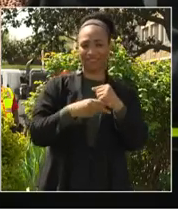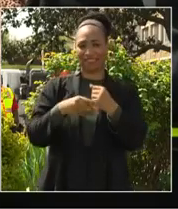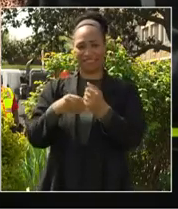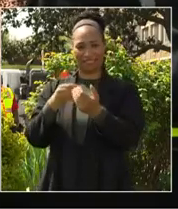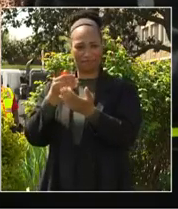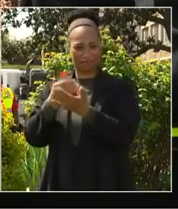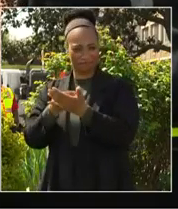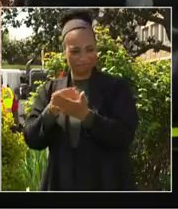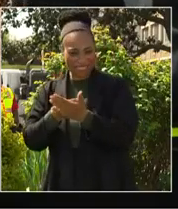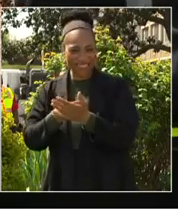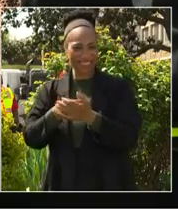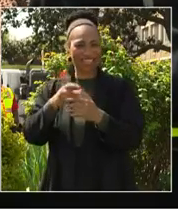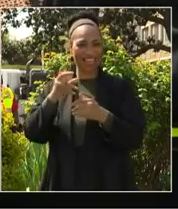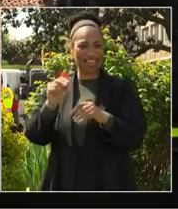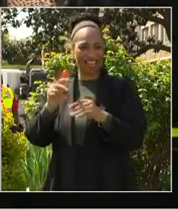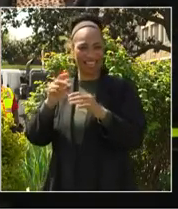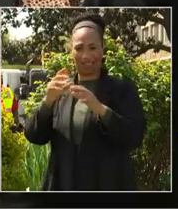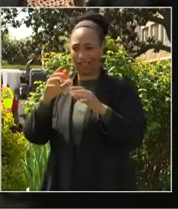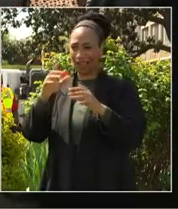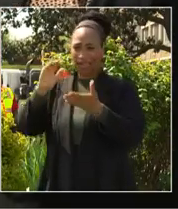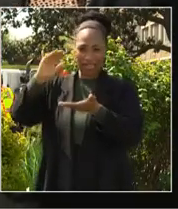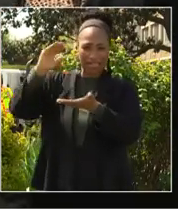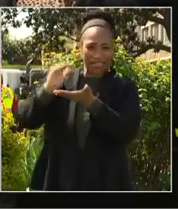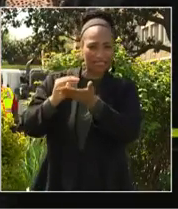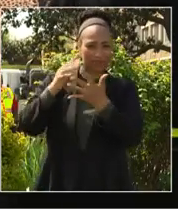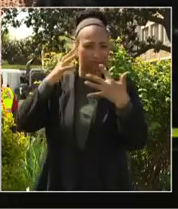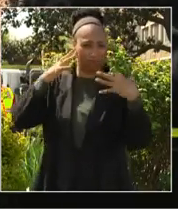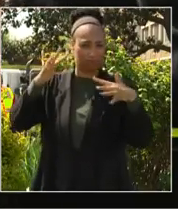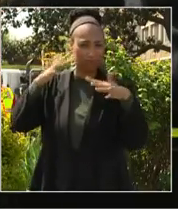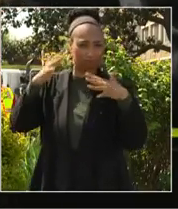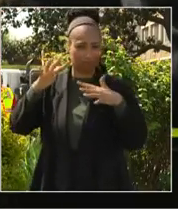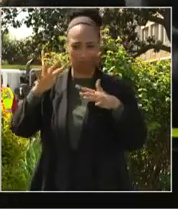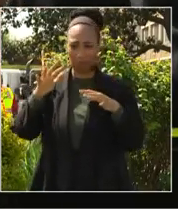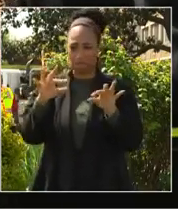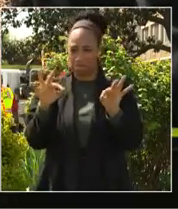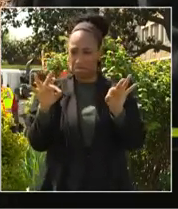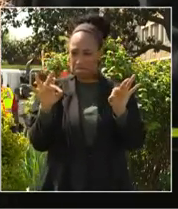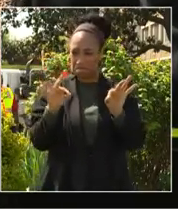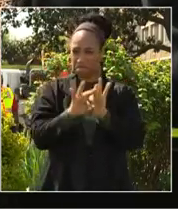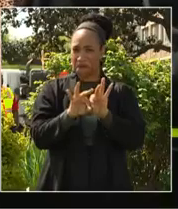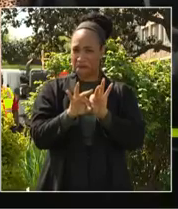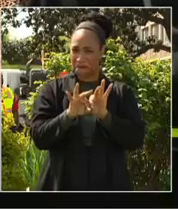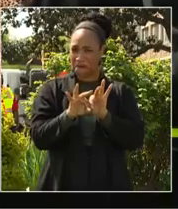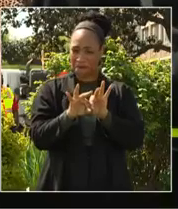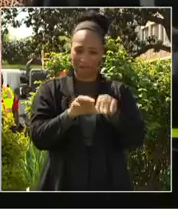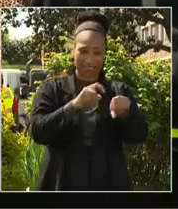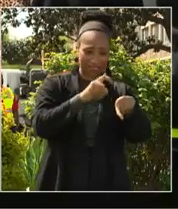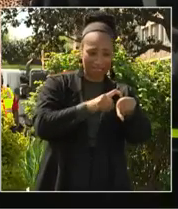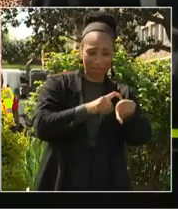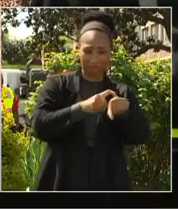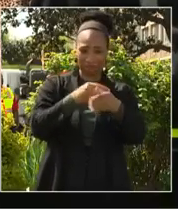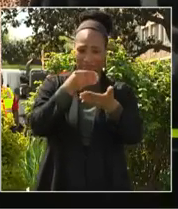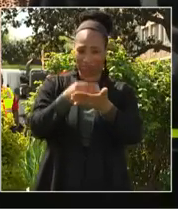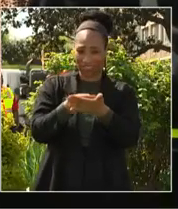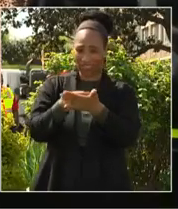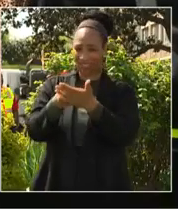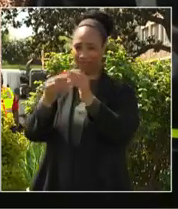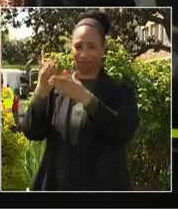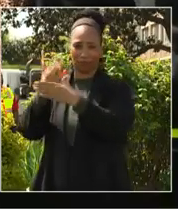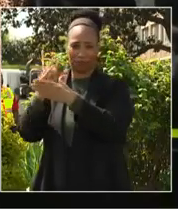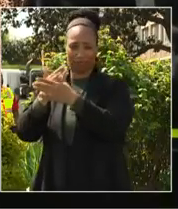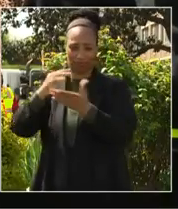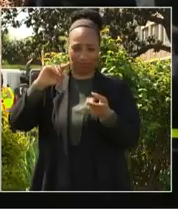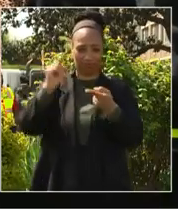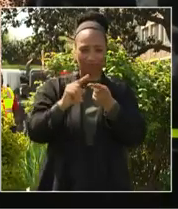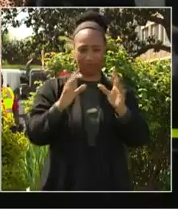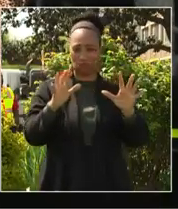And we know that's most important to the mayor. This type of coordination is critical to the communities we serve. We